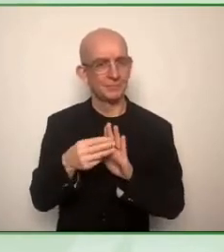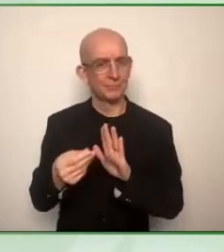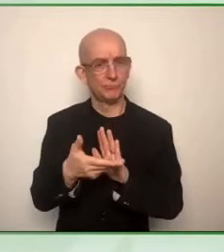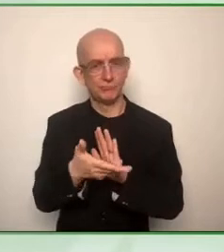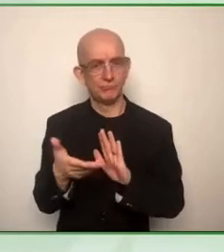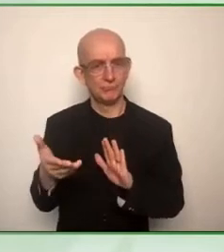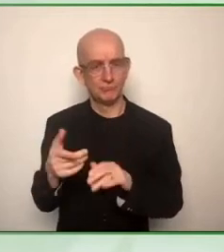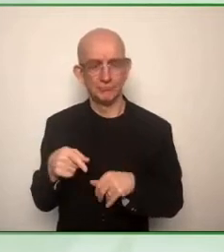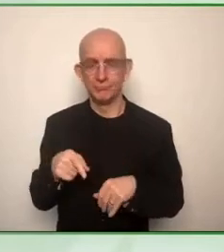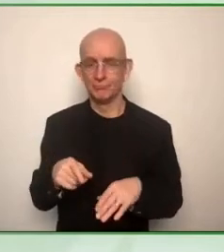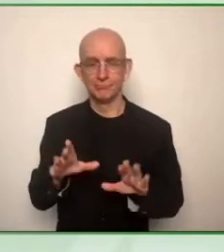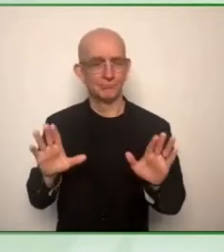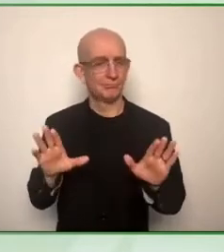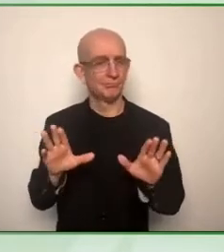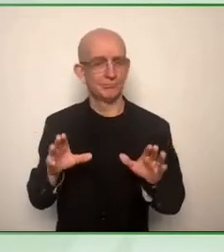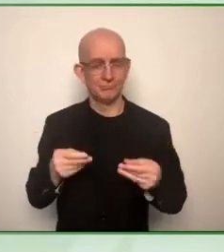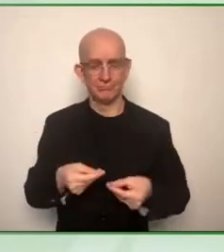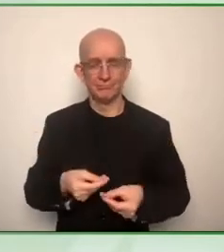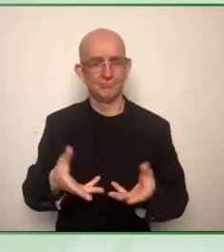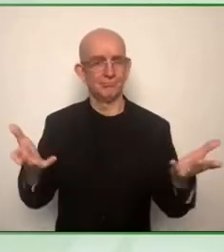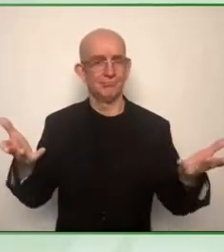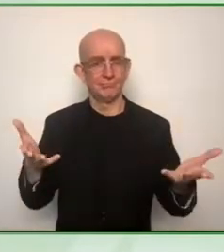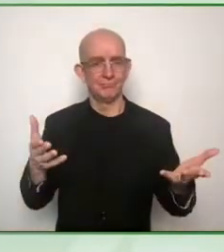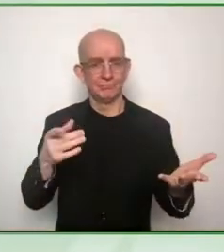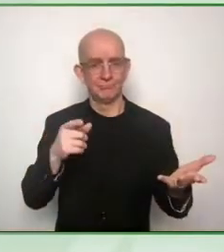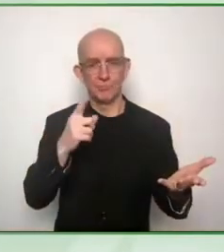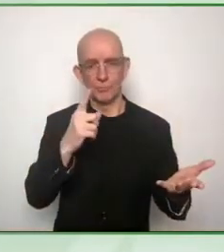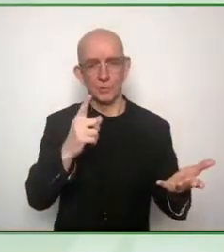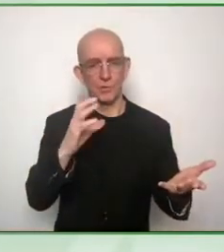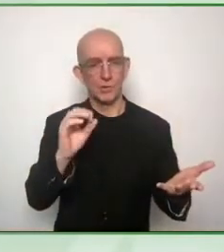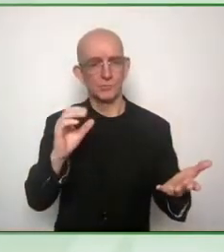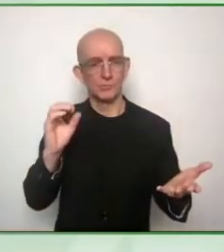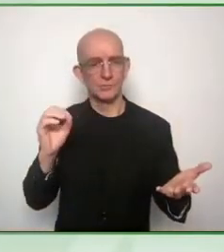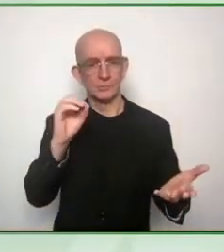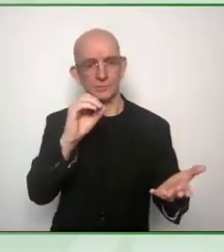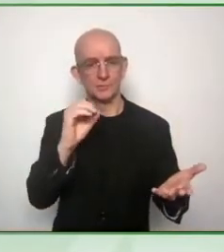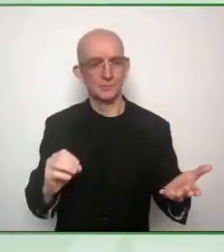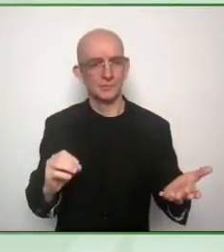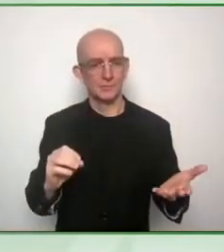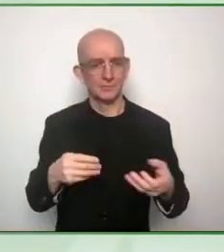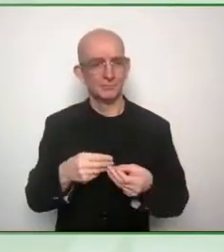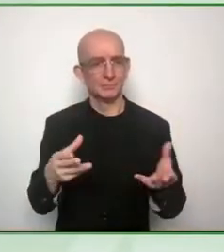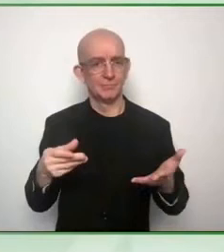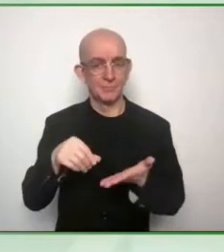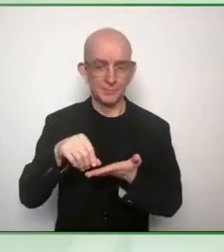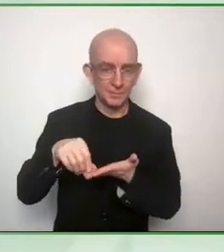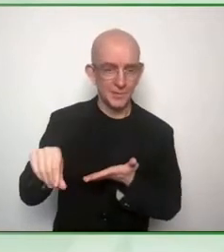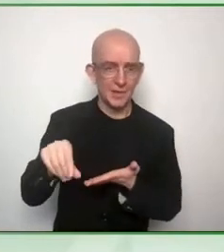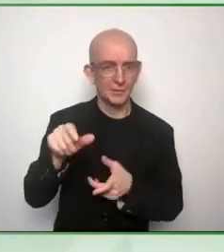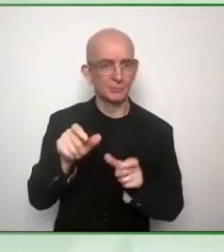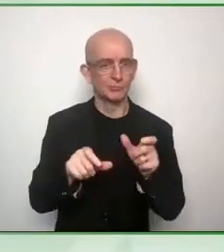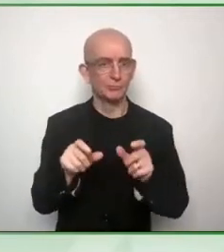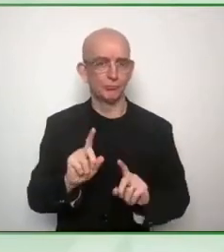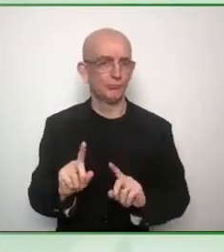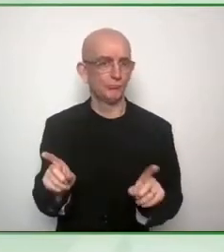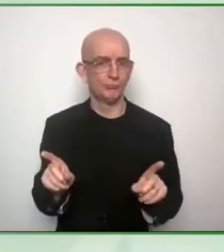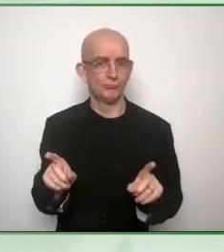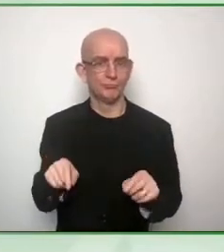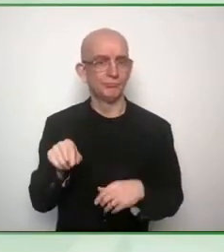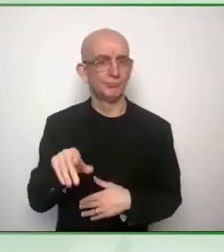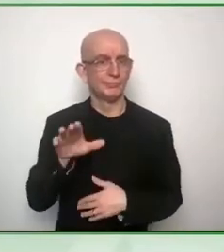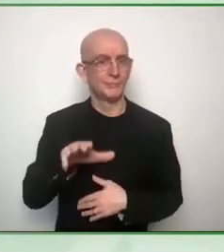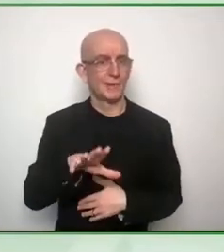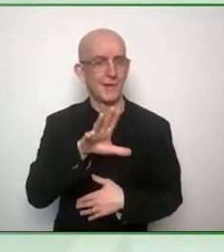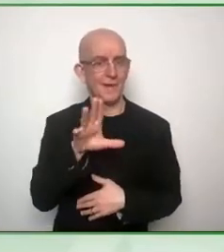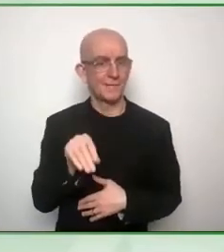Africa, data is very expensive. So what we're trying to do is make the app 100% free to those whose hands it is in,